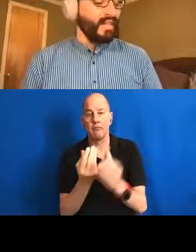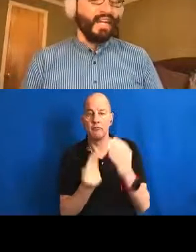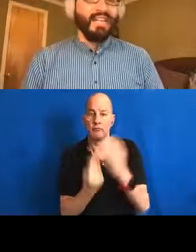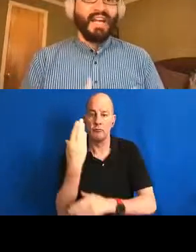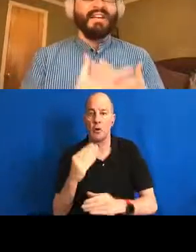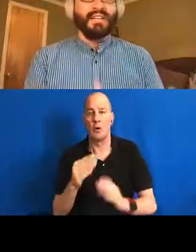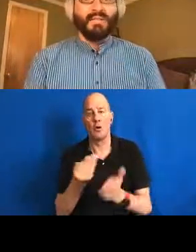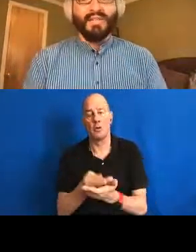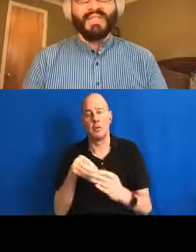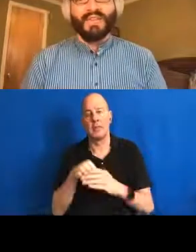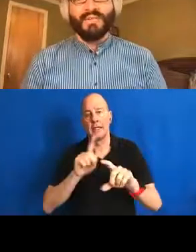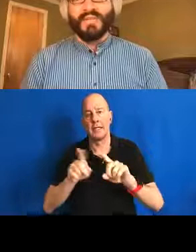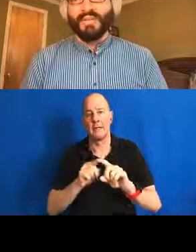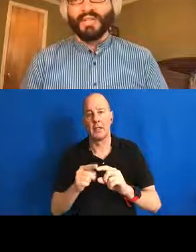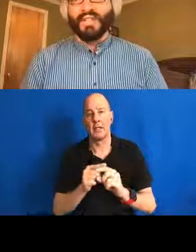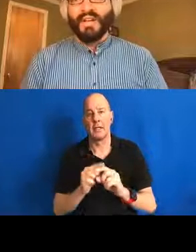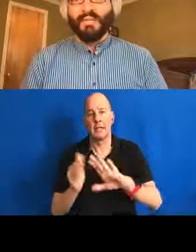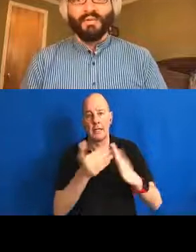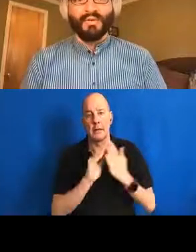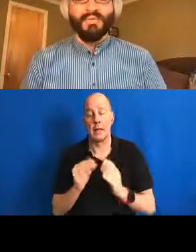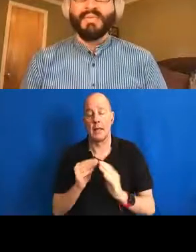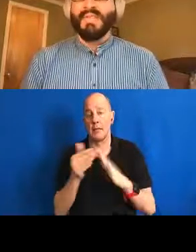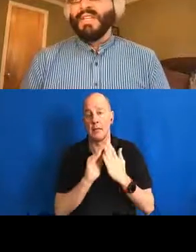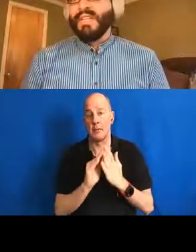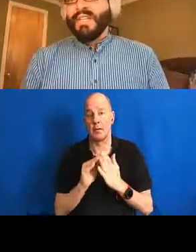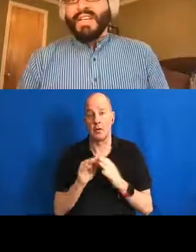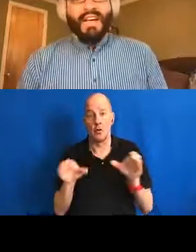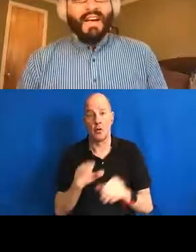them and that the communities are doing the work through.